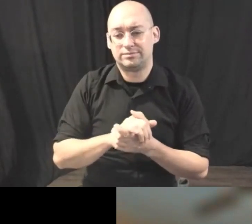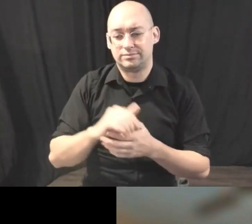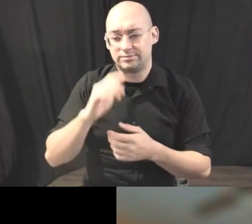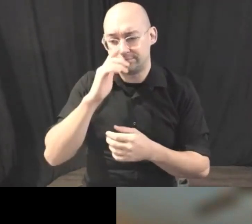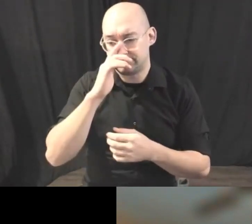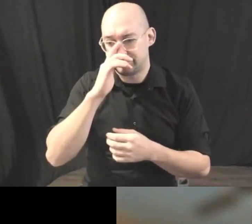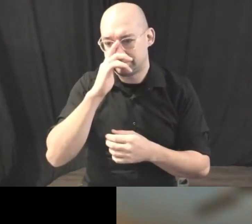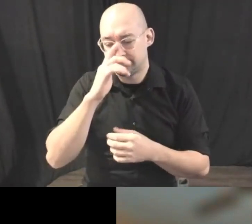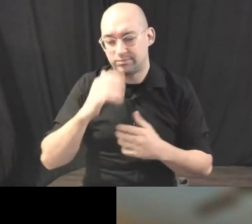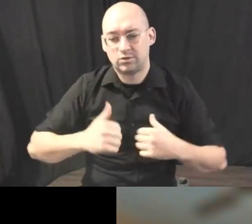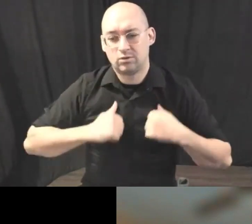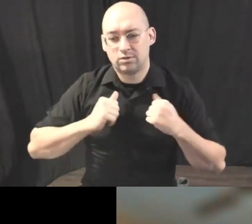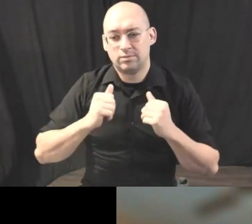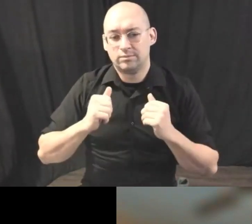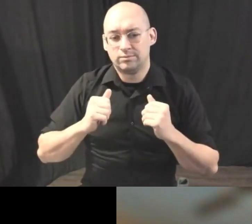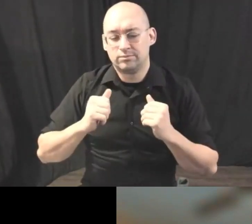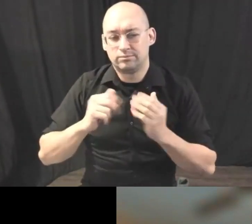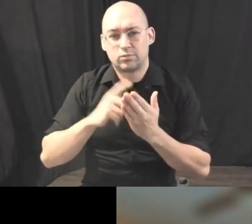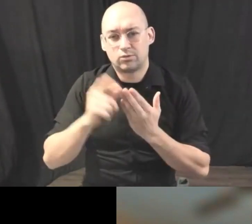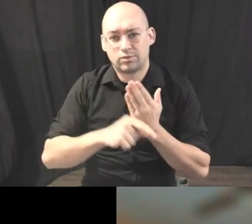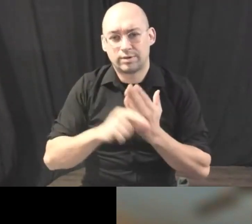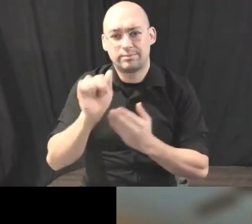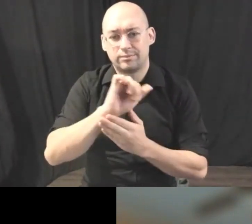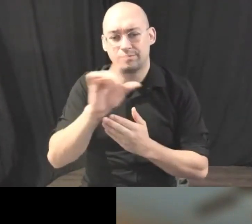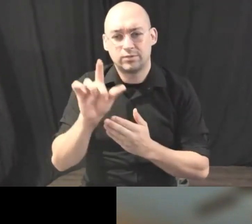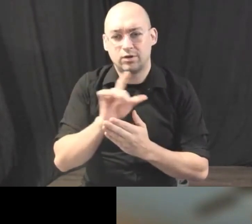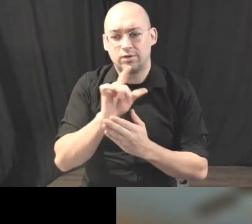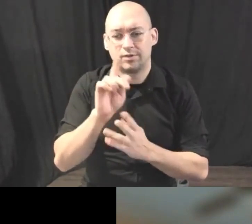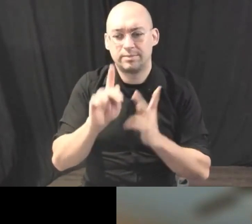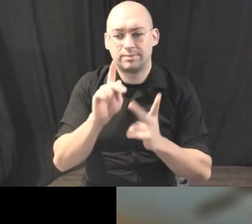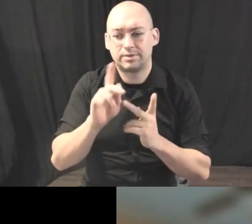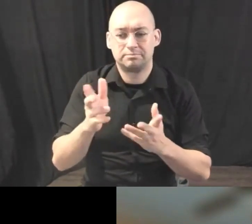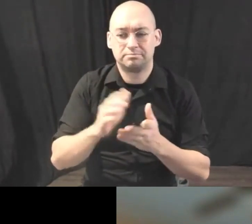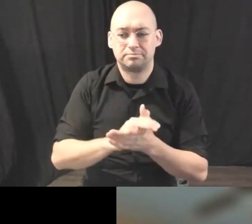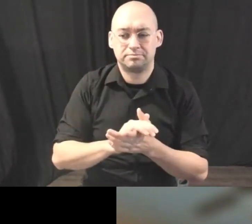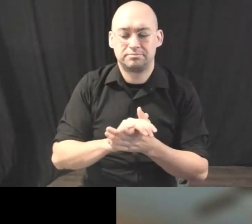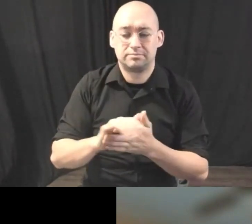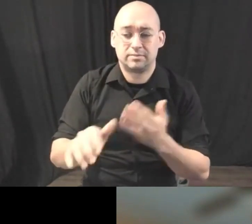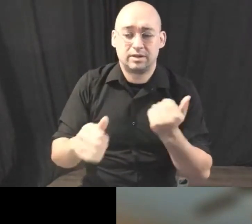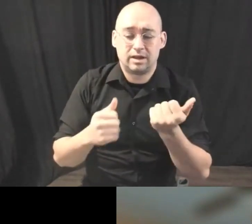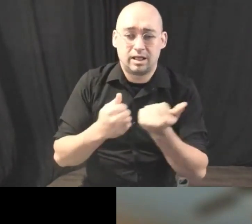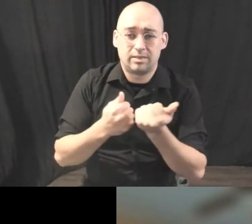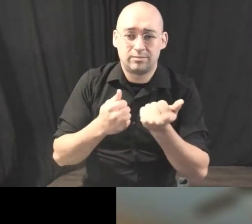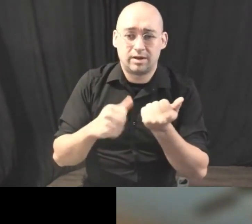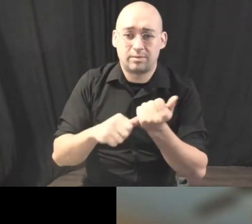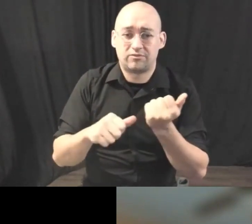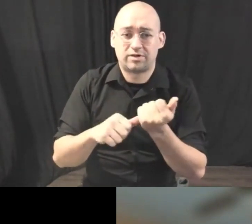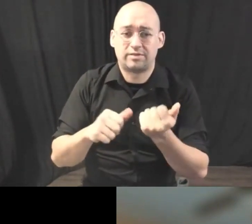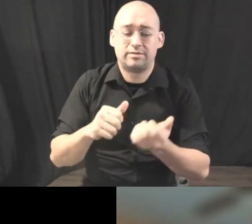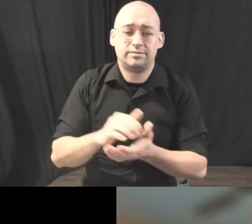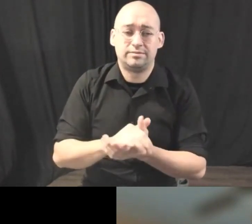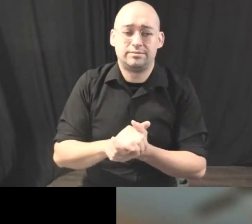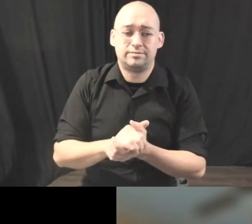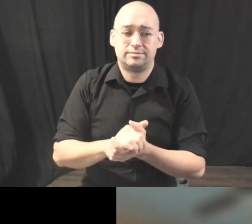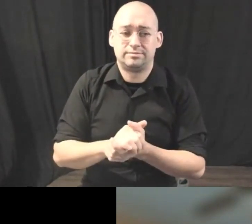youth program, again, at every place that I encountered. So that's really helpful and shows us that we are moving, because that wasn't always the case. I can tell you that even in my 10 years,